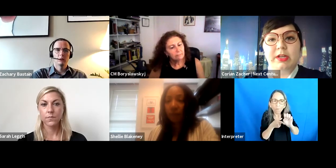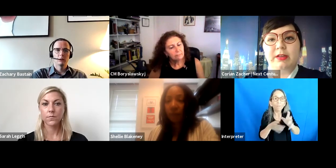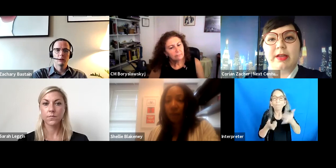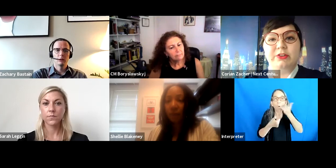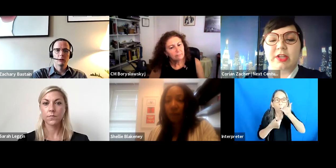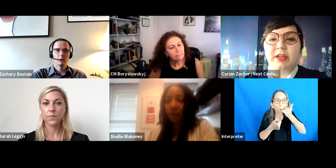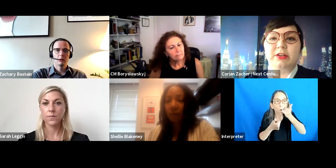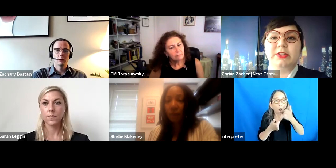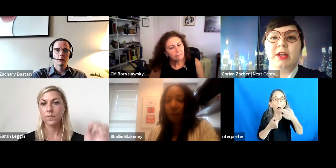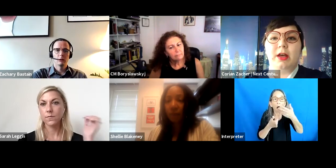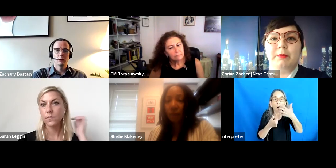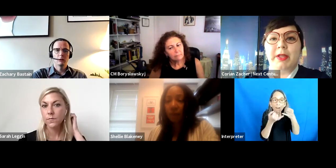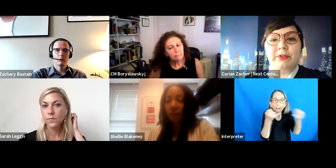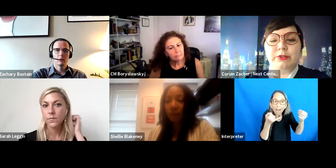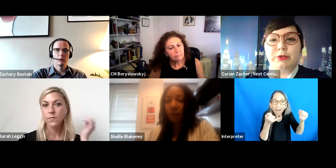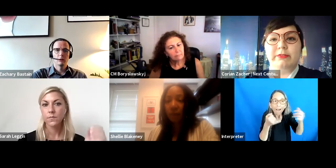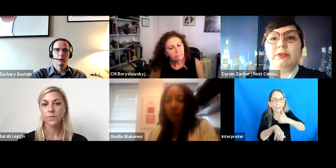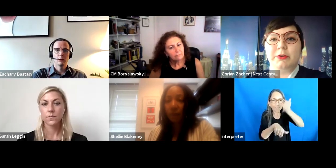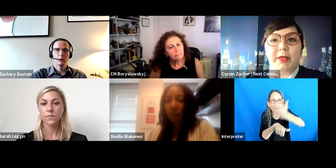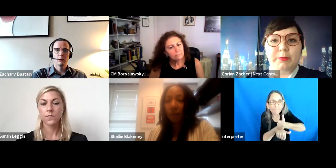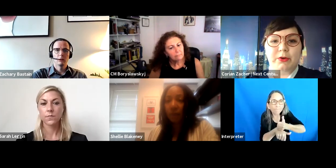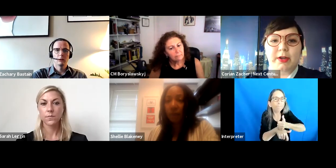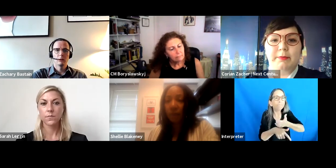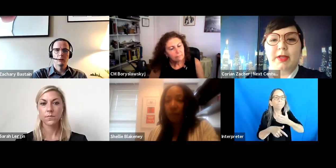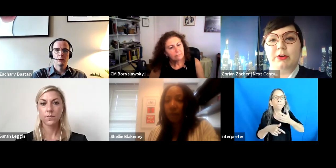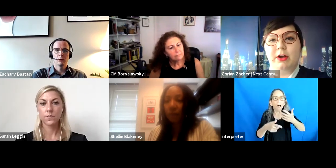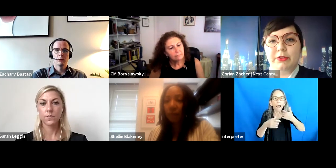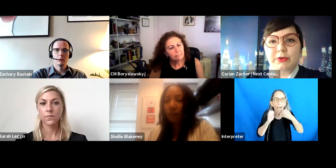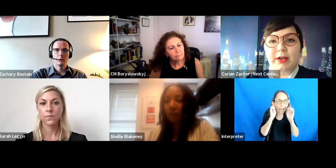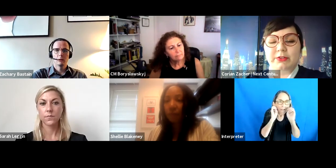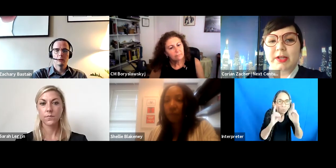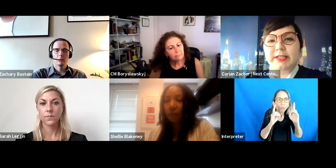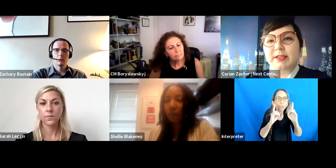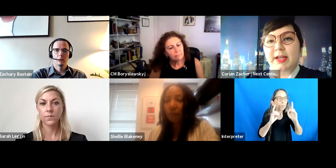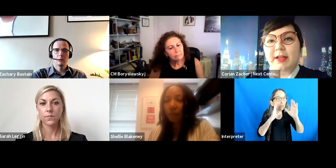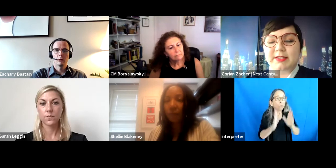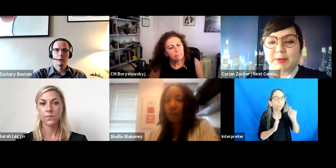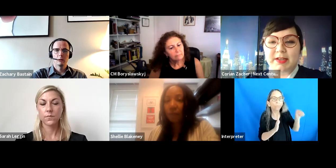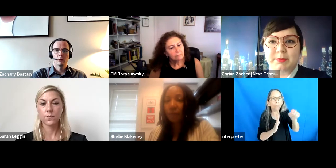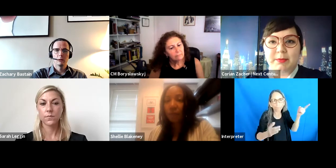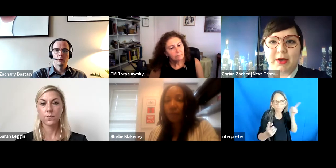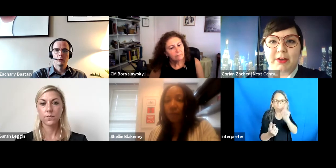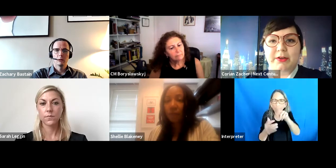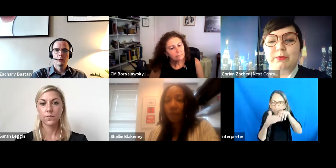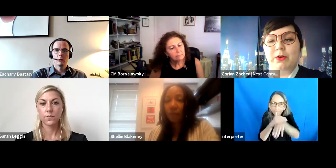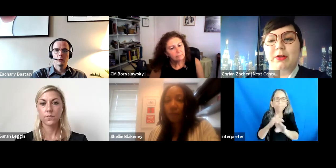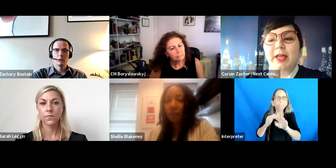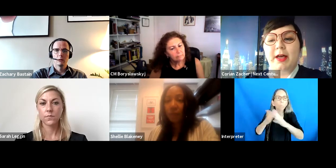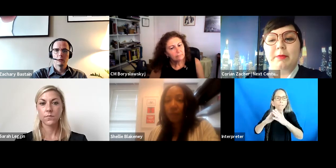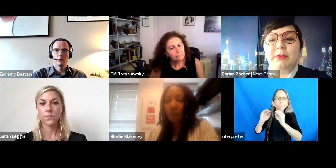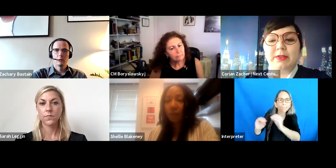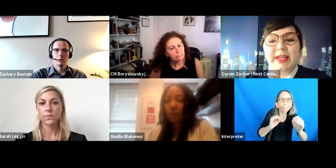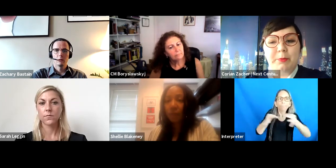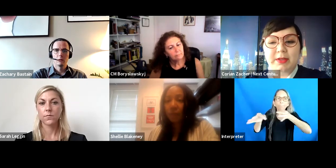their community, educators, and others who have learned about the program and are on the ground explaining to people how to